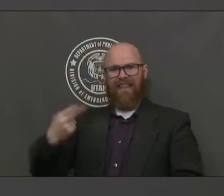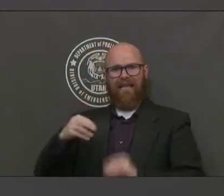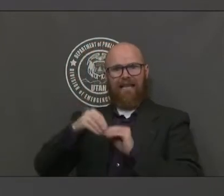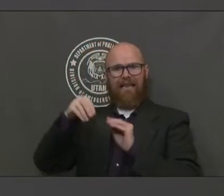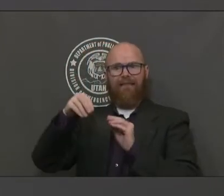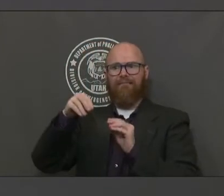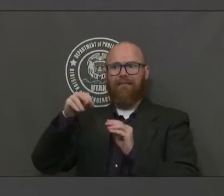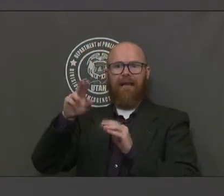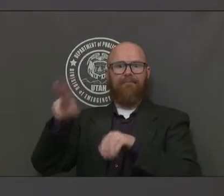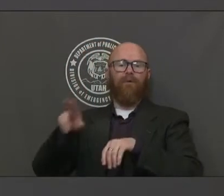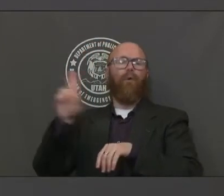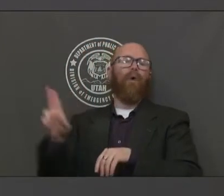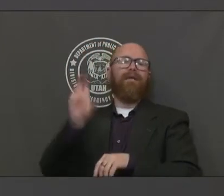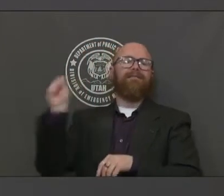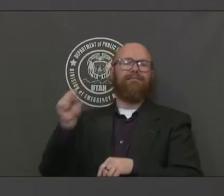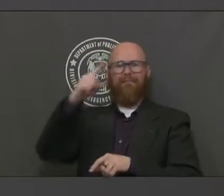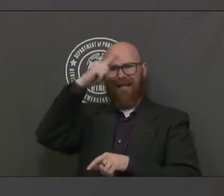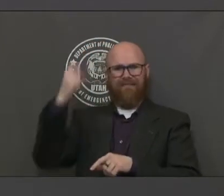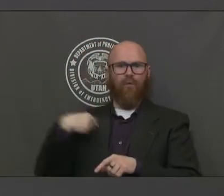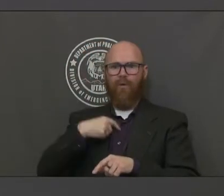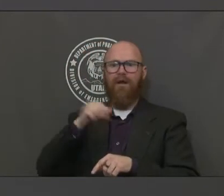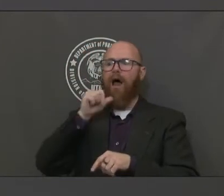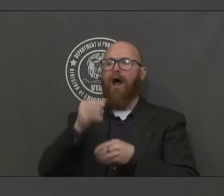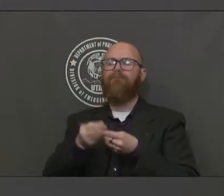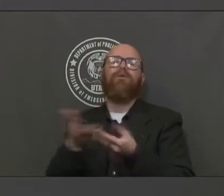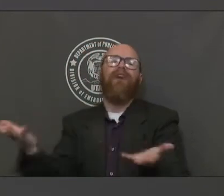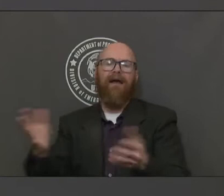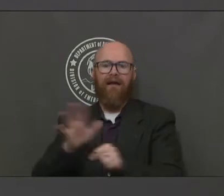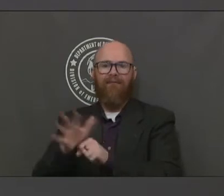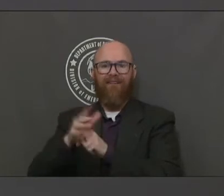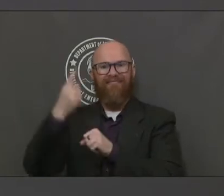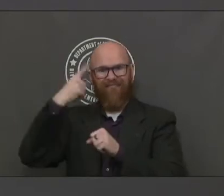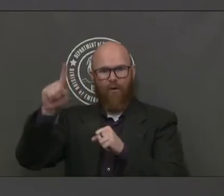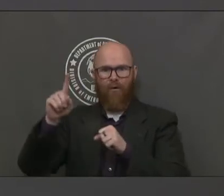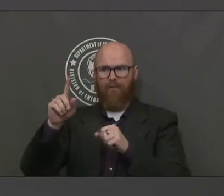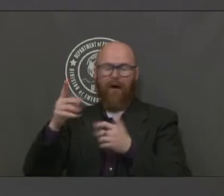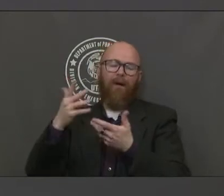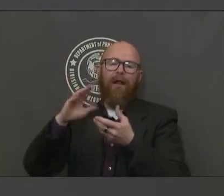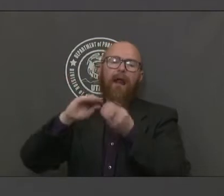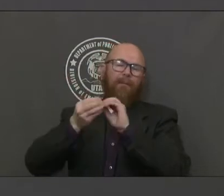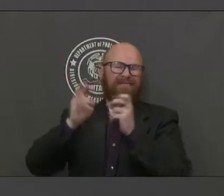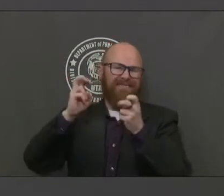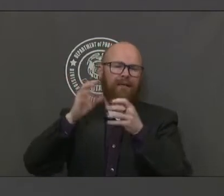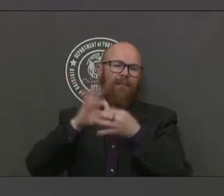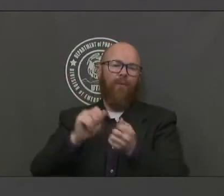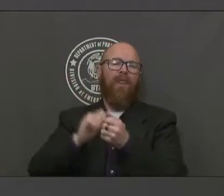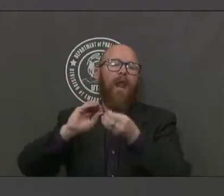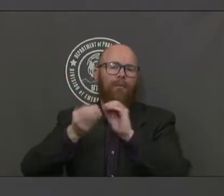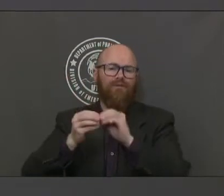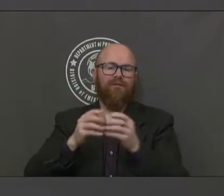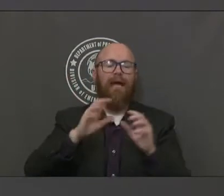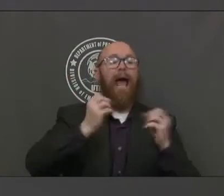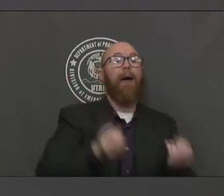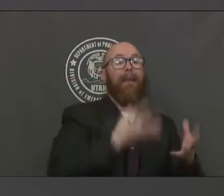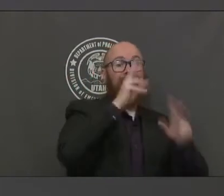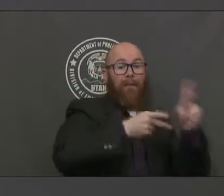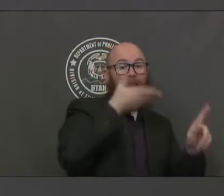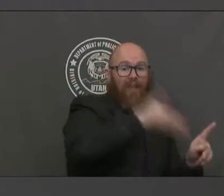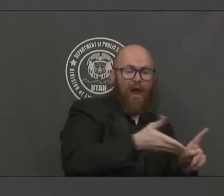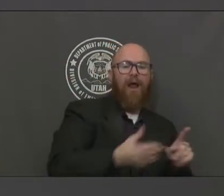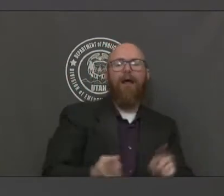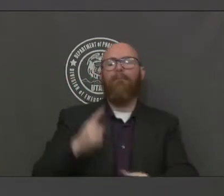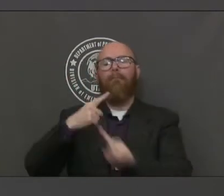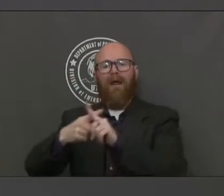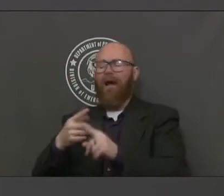is where Utah is again succeeding in incredible ways, because I want to point out 73% of our deaths are in those